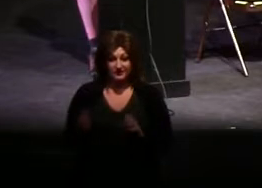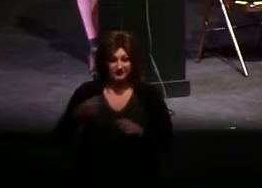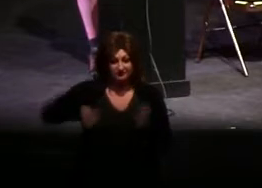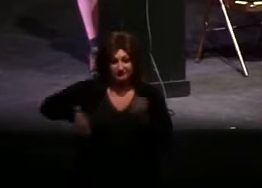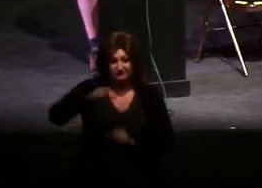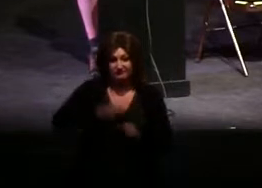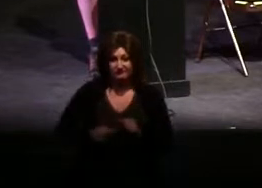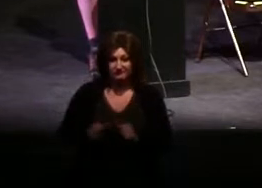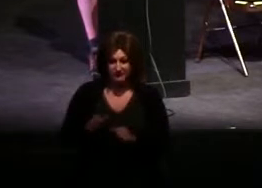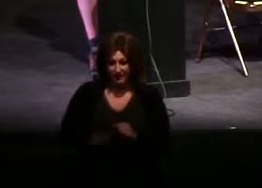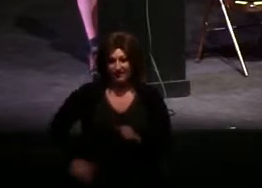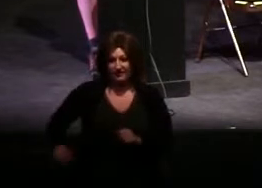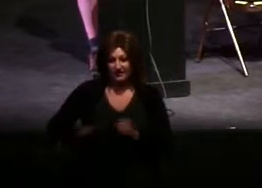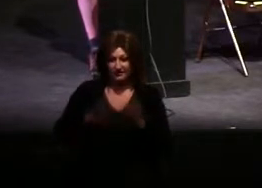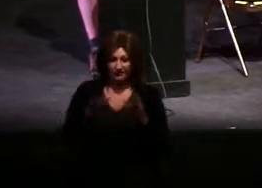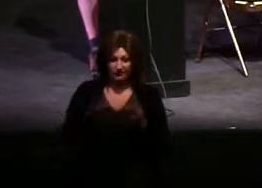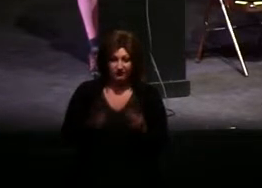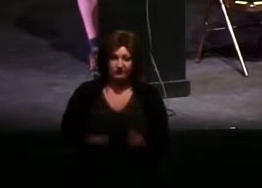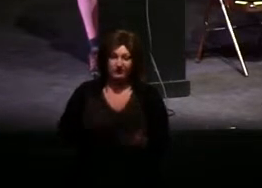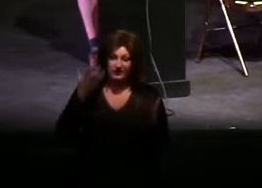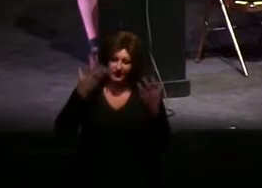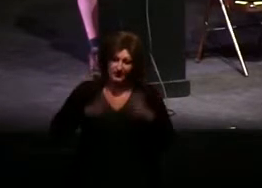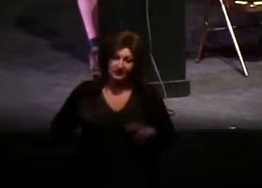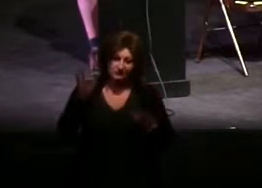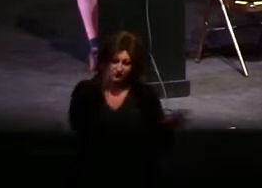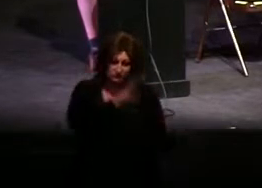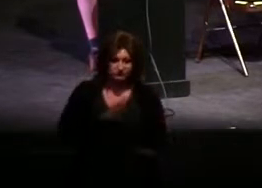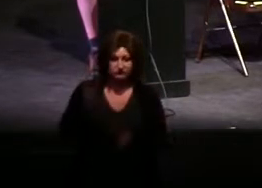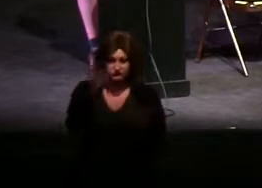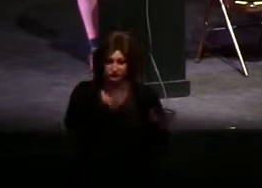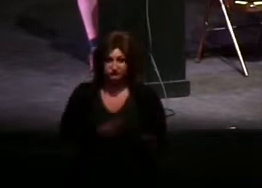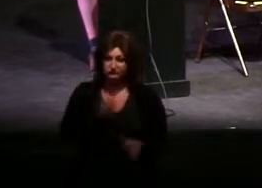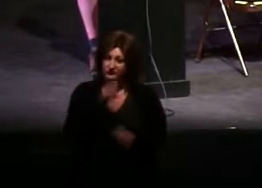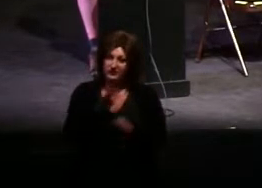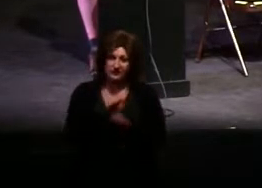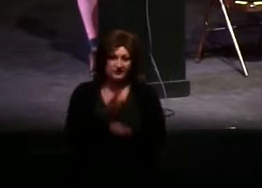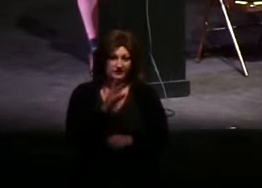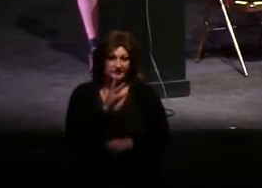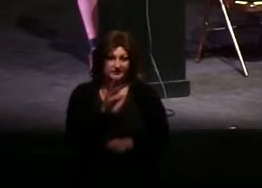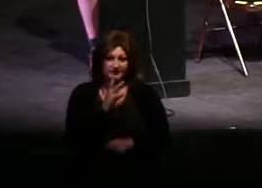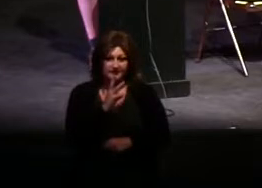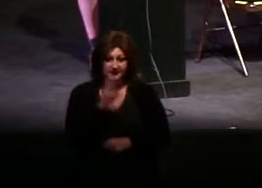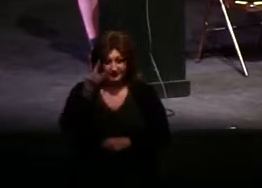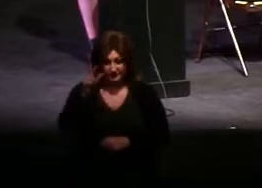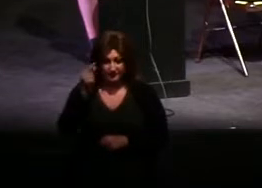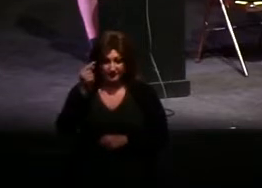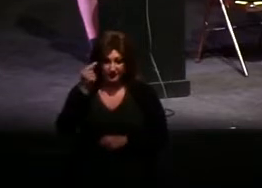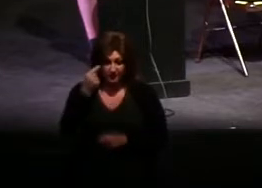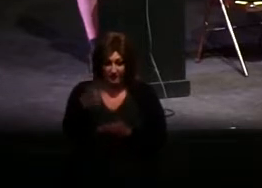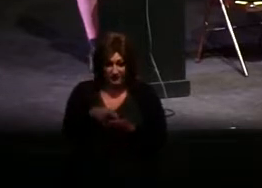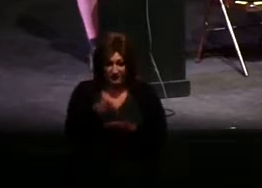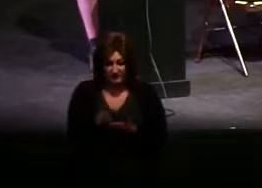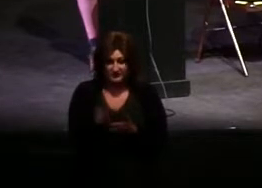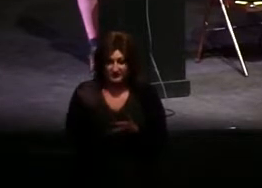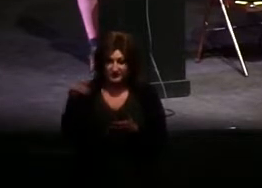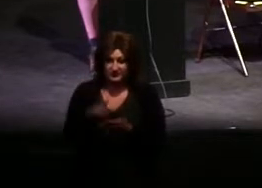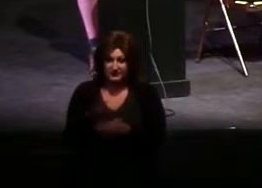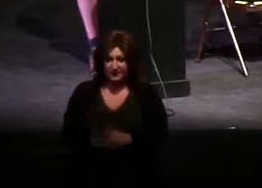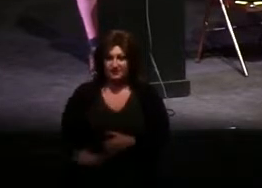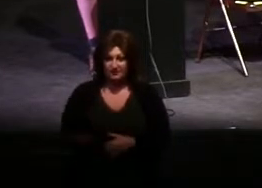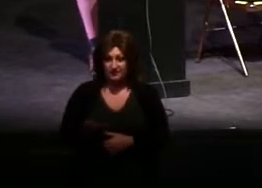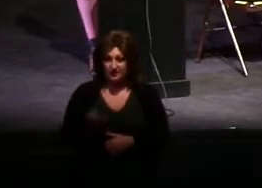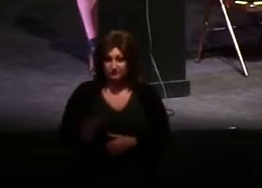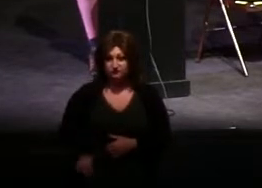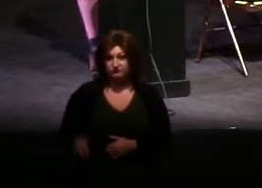land wasting away under heat, wind, and too little water. Governments pay him to study the land where he grew